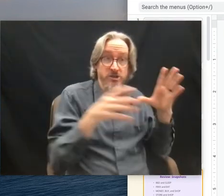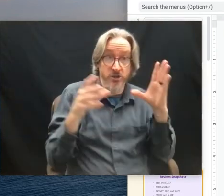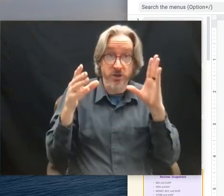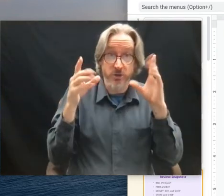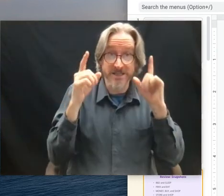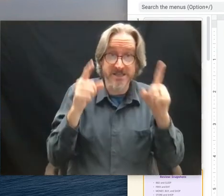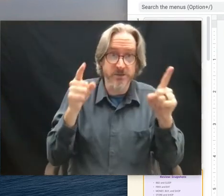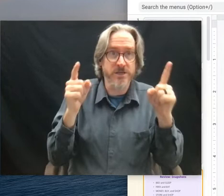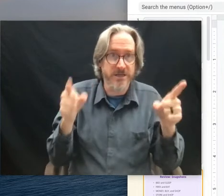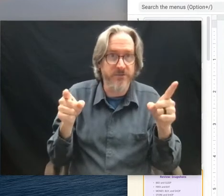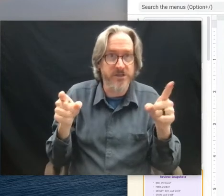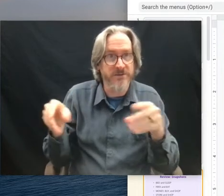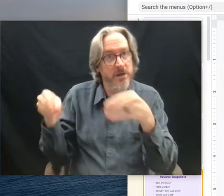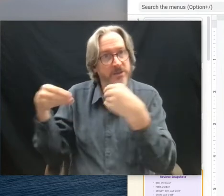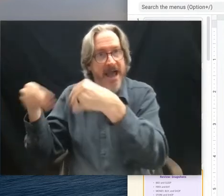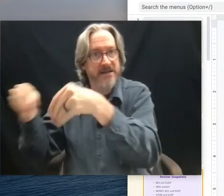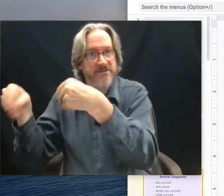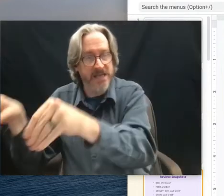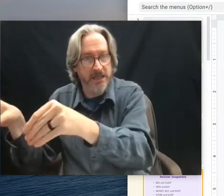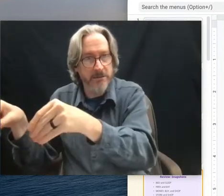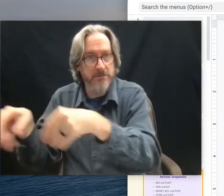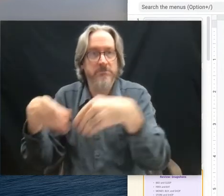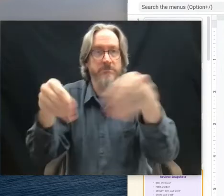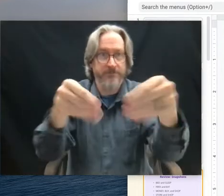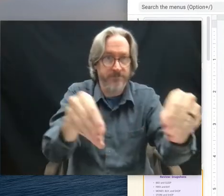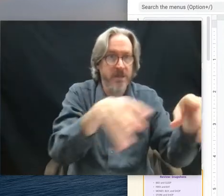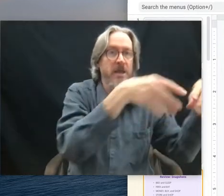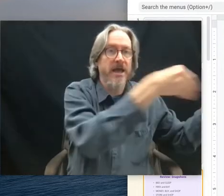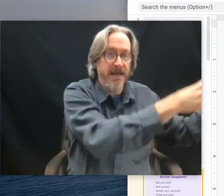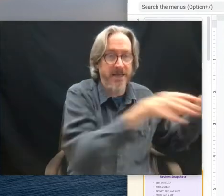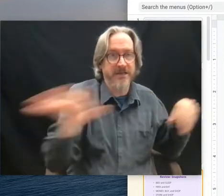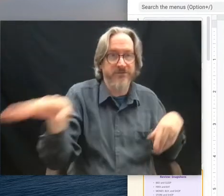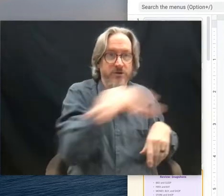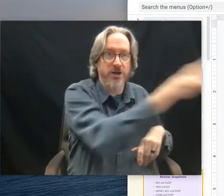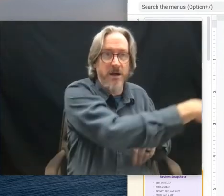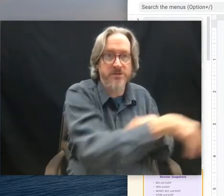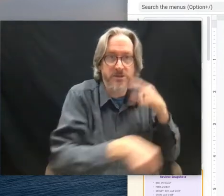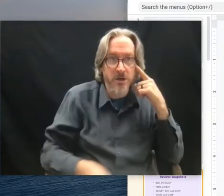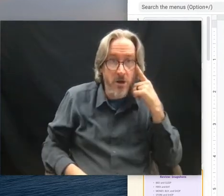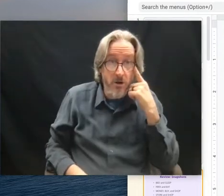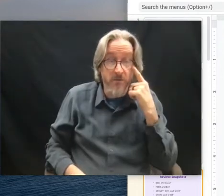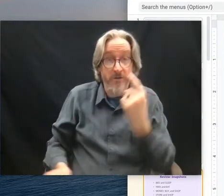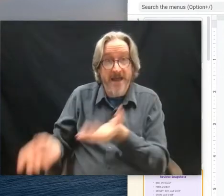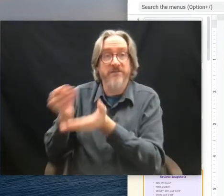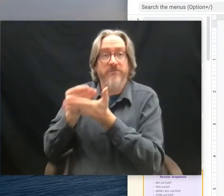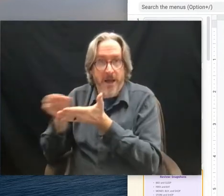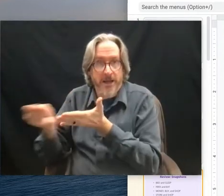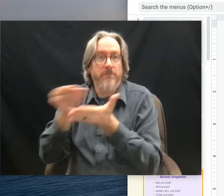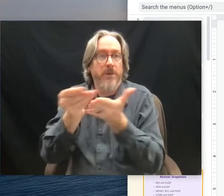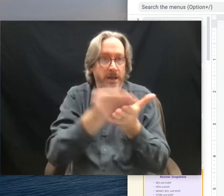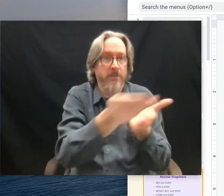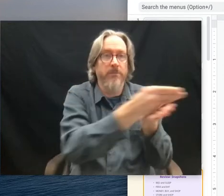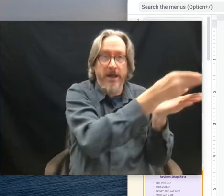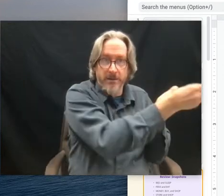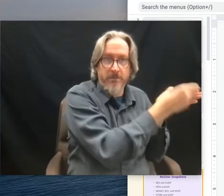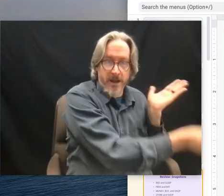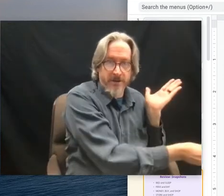sell. So you can see there's a difference of the act of selling and hitting different shops, or the act of buying.